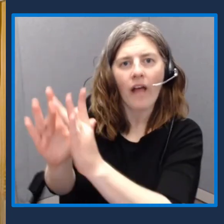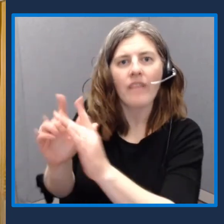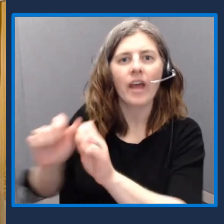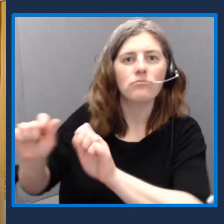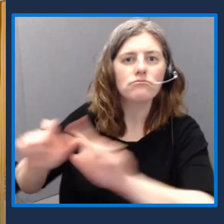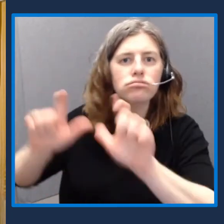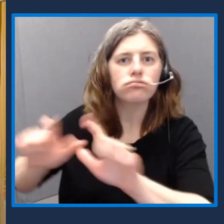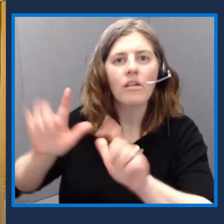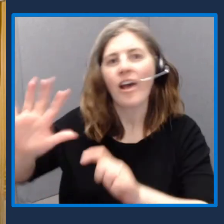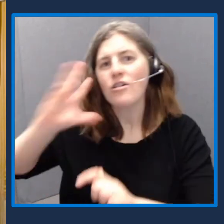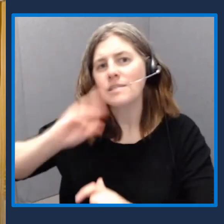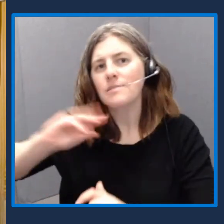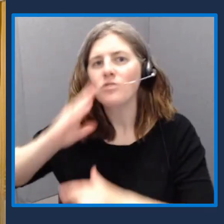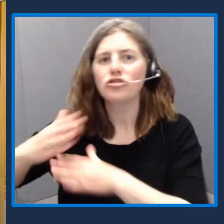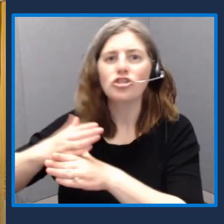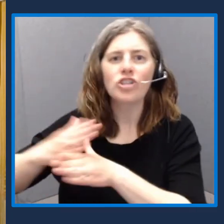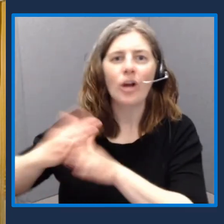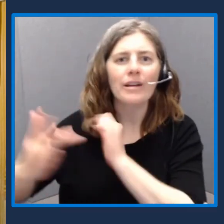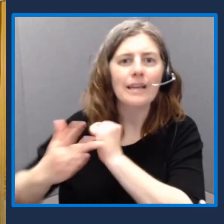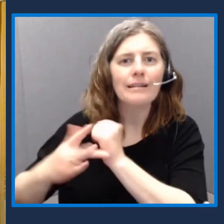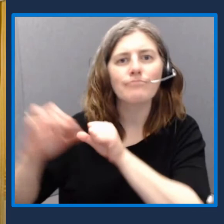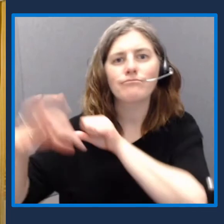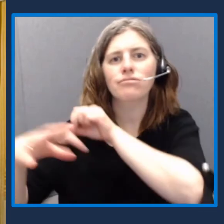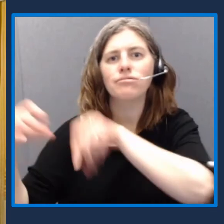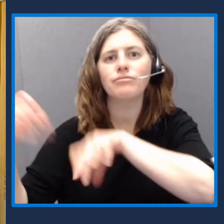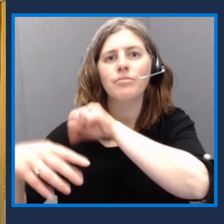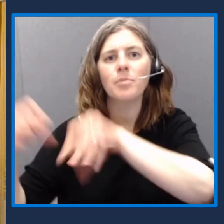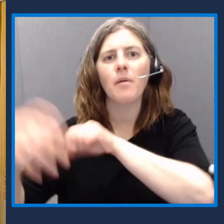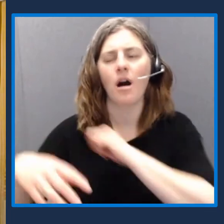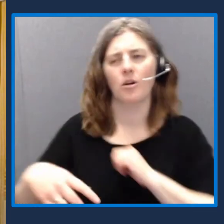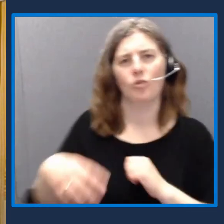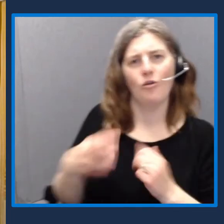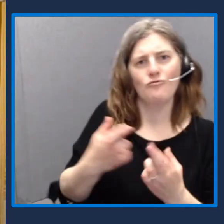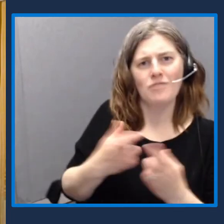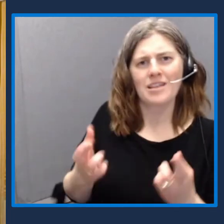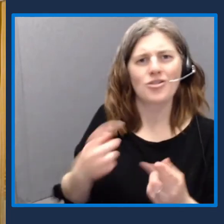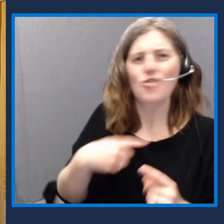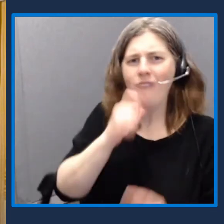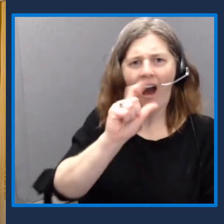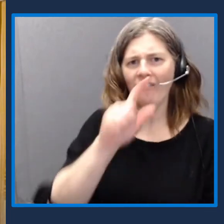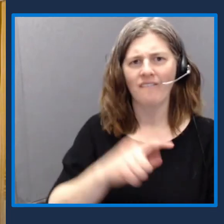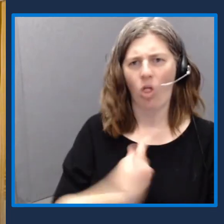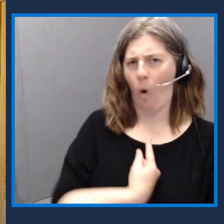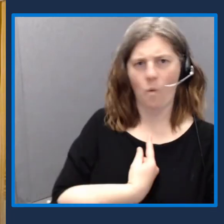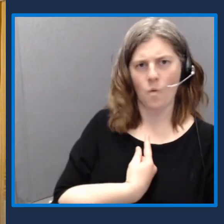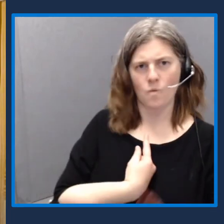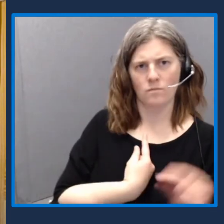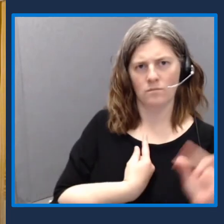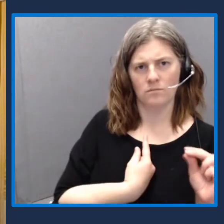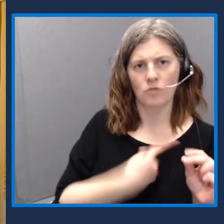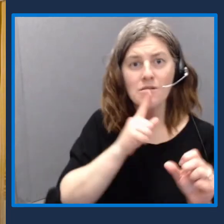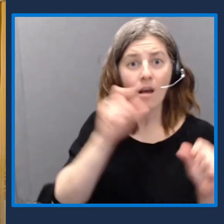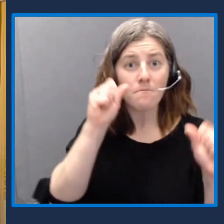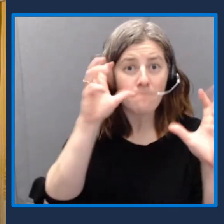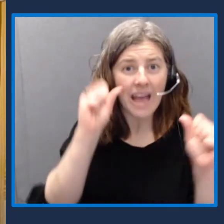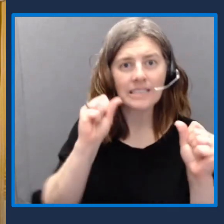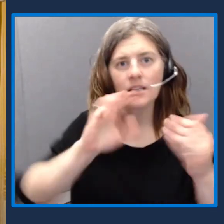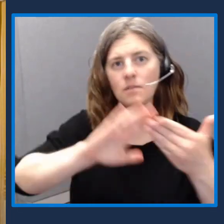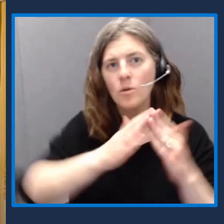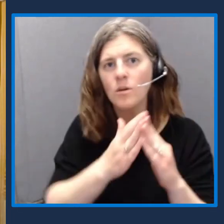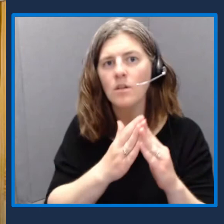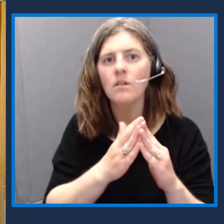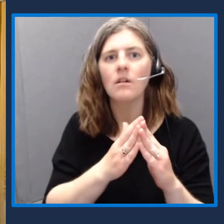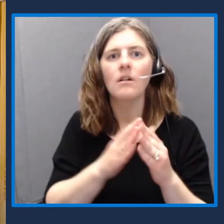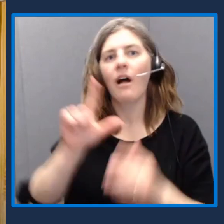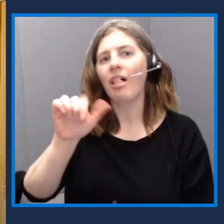their experience, sharing techniques. So you really aren't alone. There's really amazing communities, again, on LinkedIn,